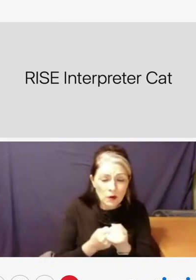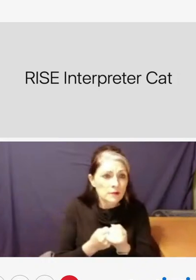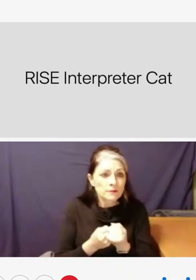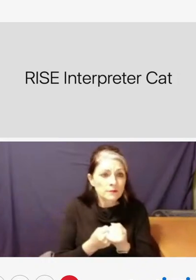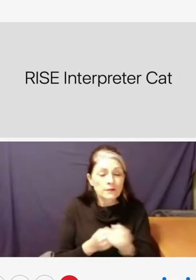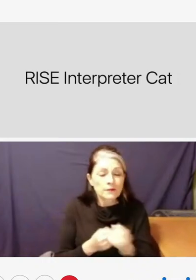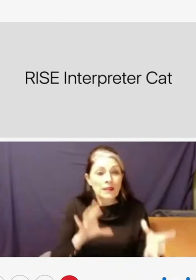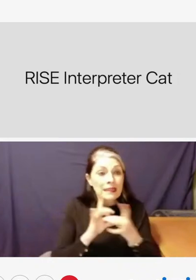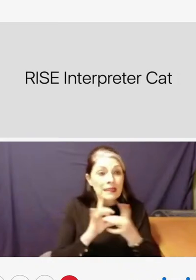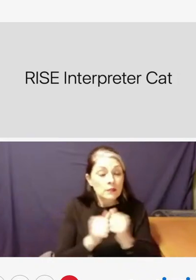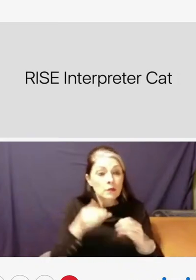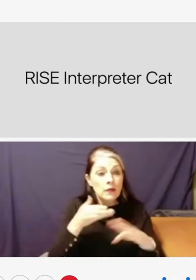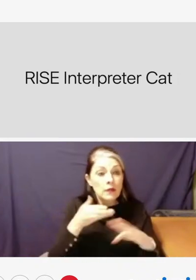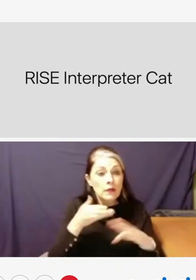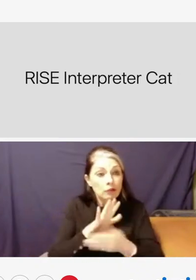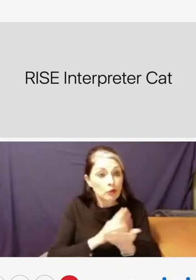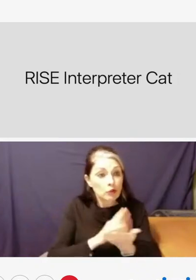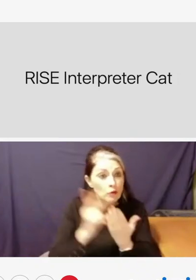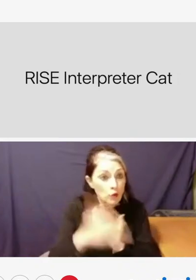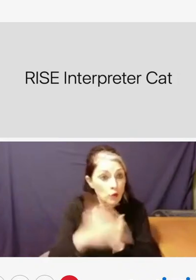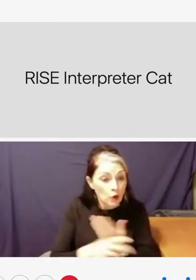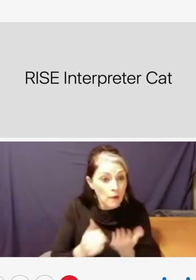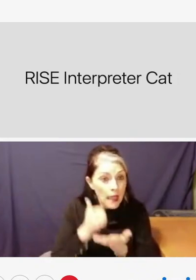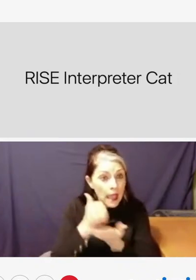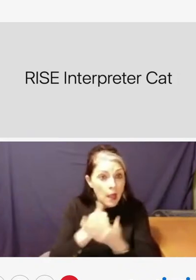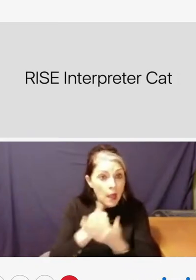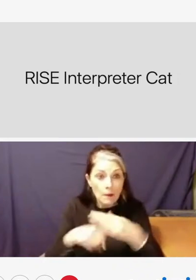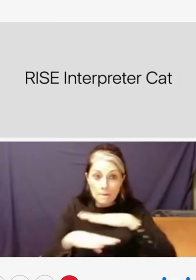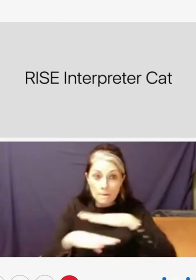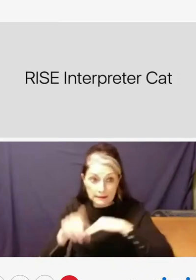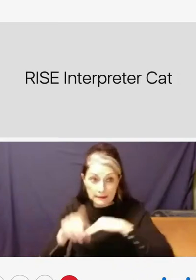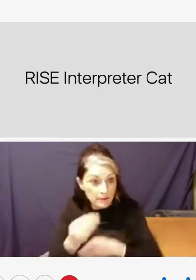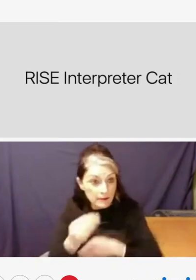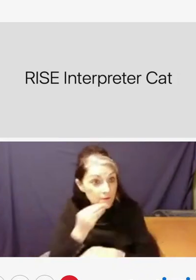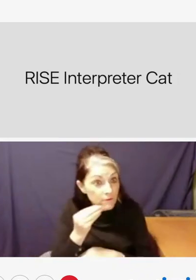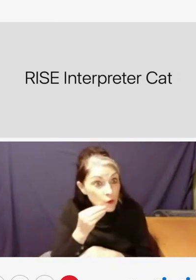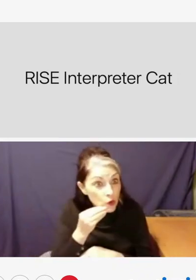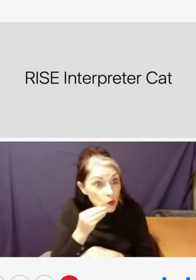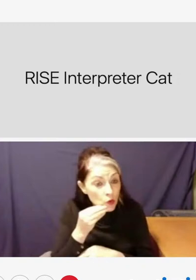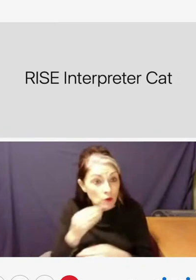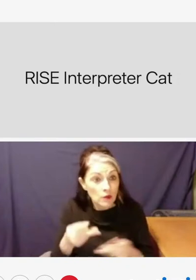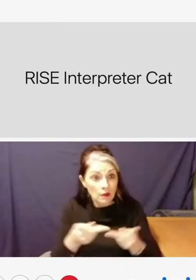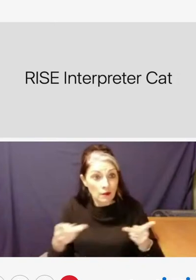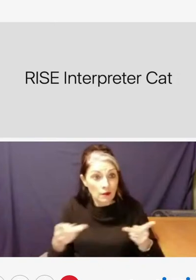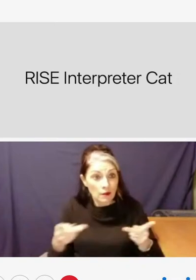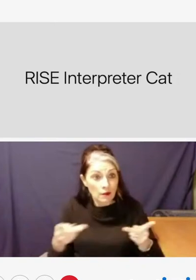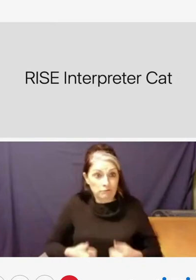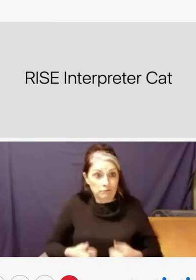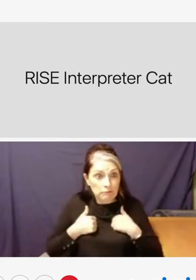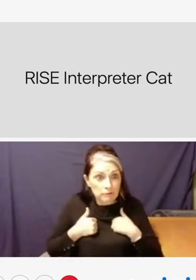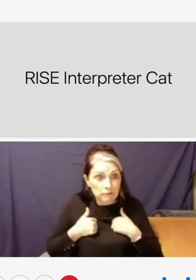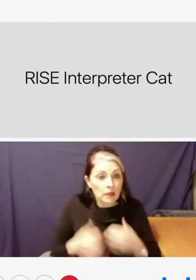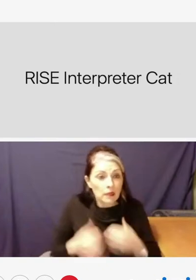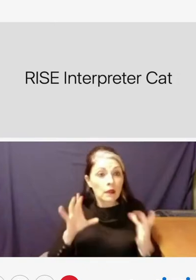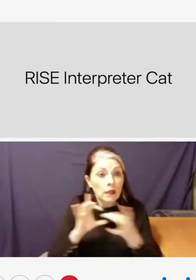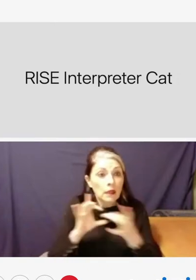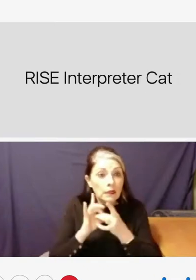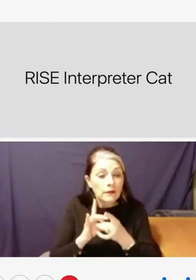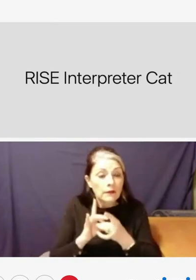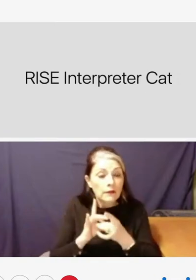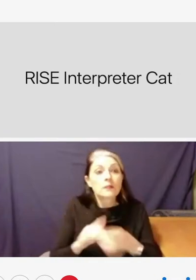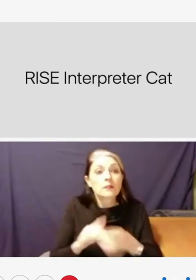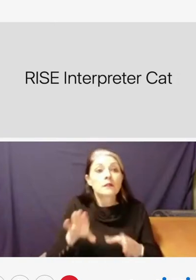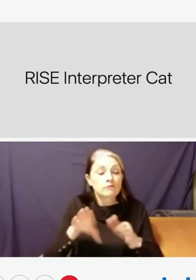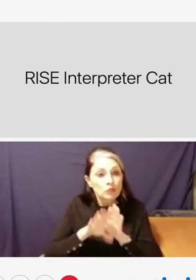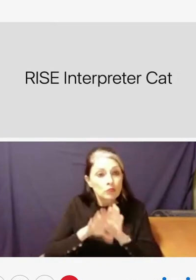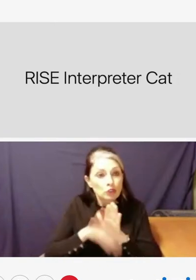programs helping with the most basic needs like food and shelter uh to connecting to lowcost dental uh providing